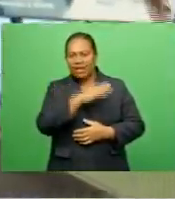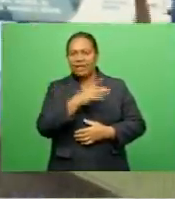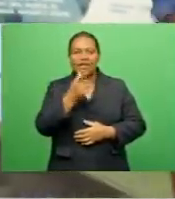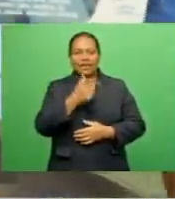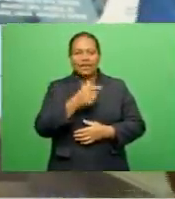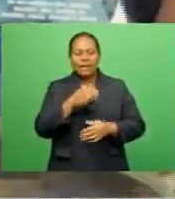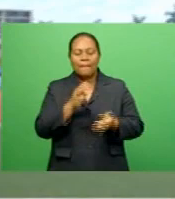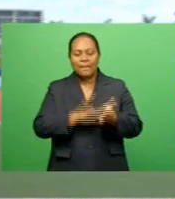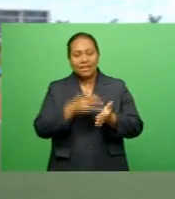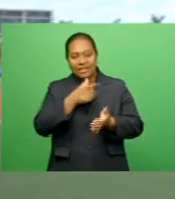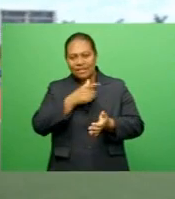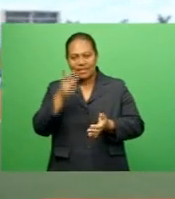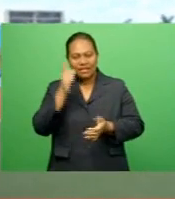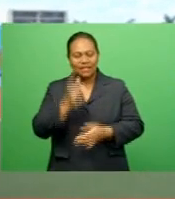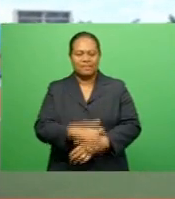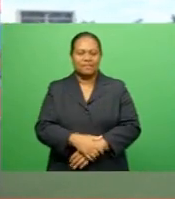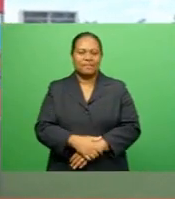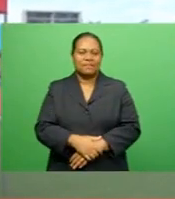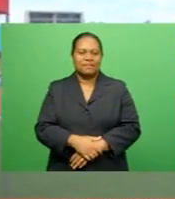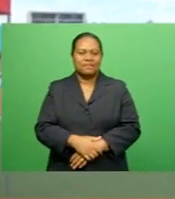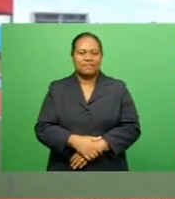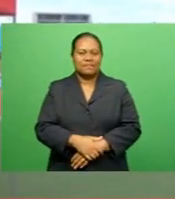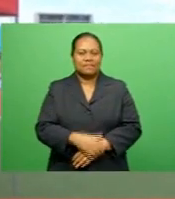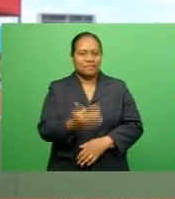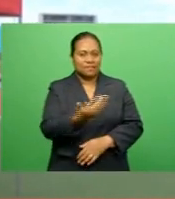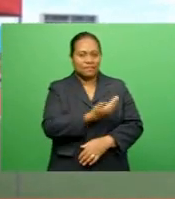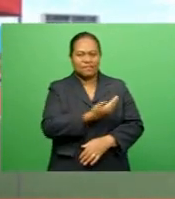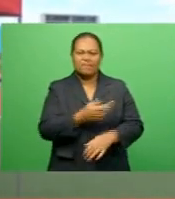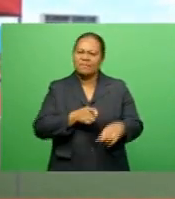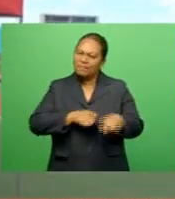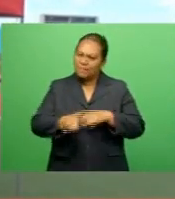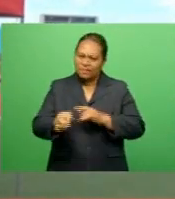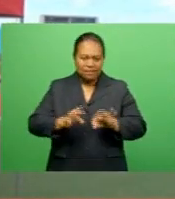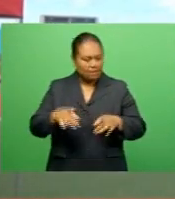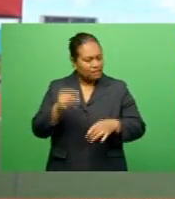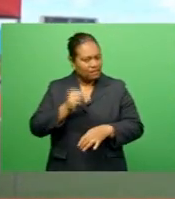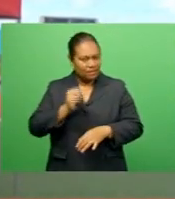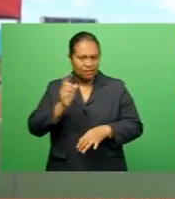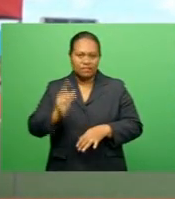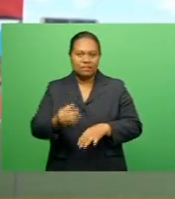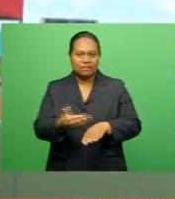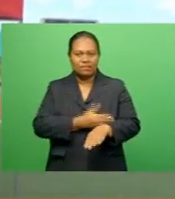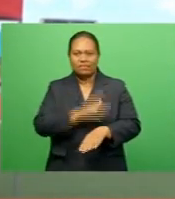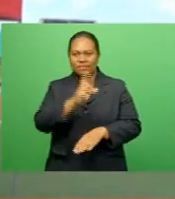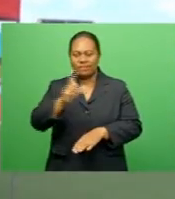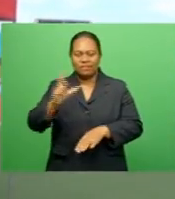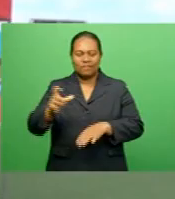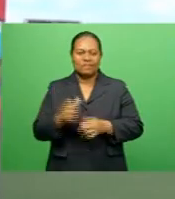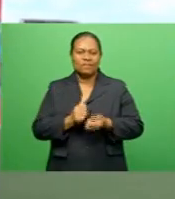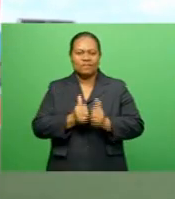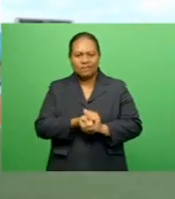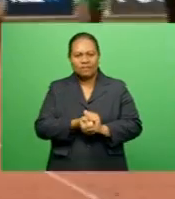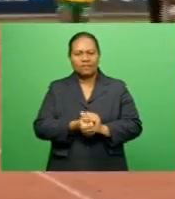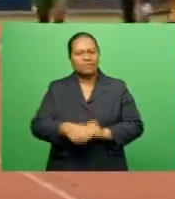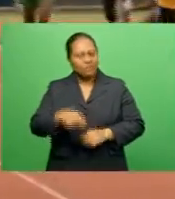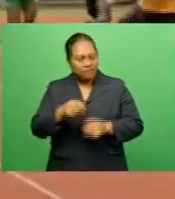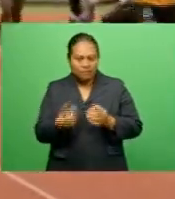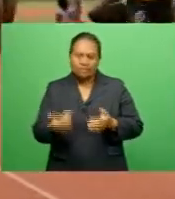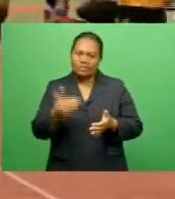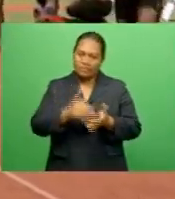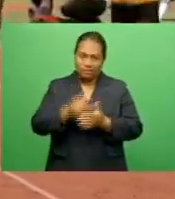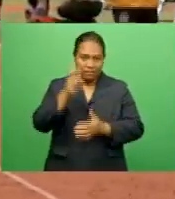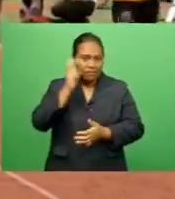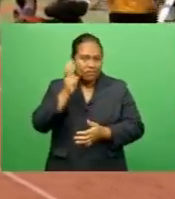yesterday. I think there's a lot more I have to do before the Coca-Cola Games. I need to do some extra training because the